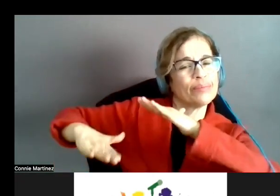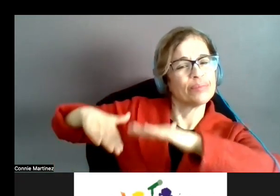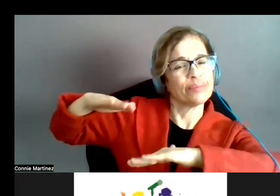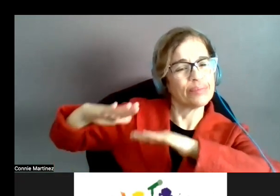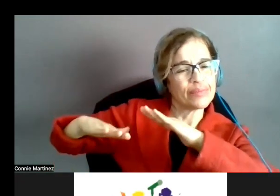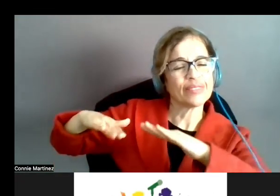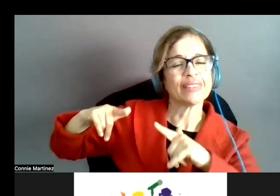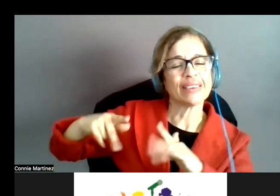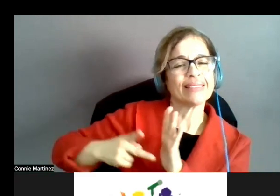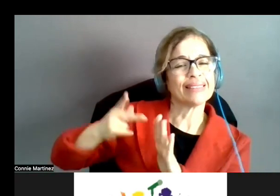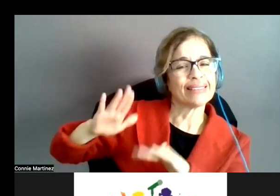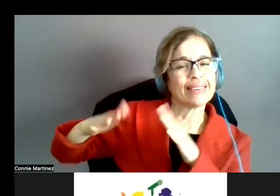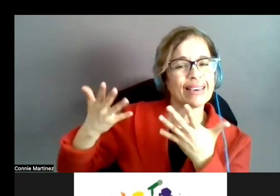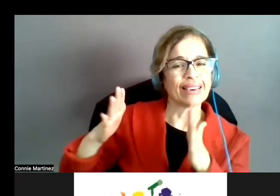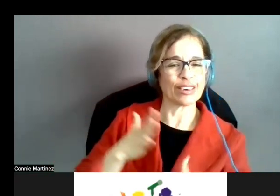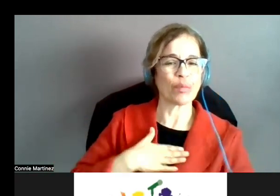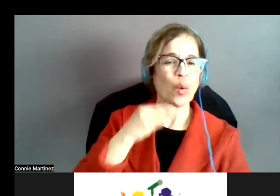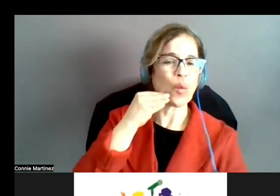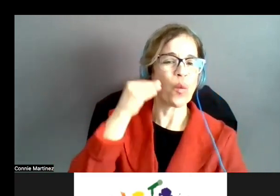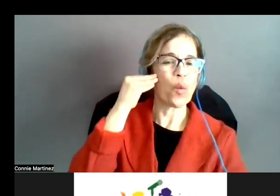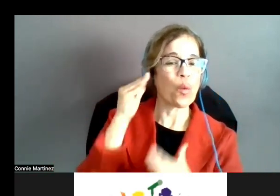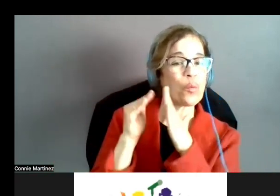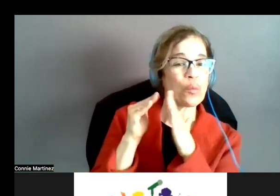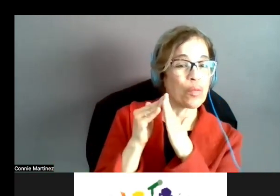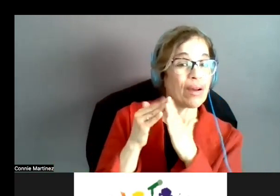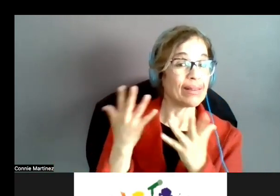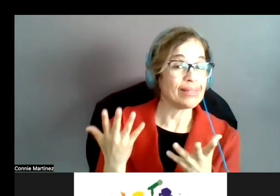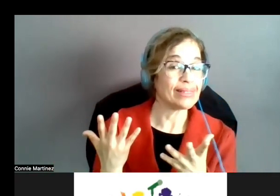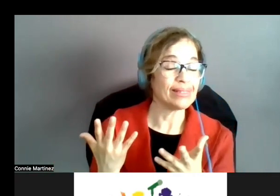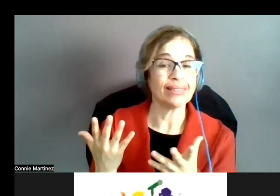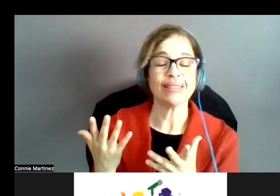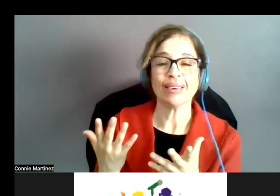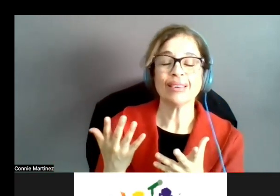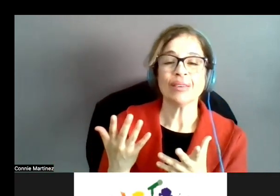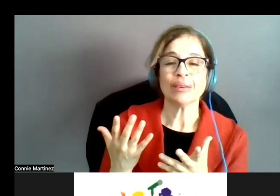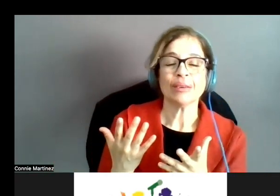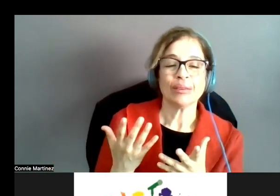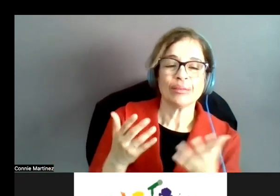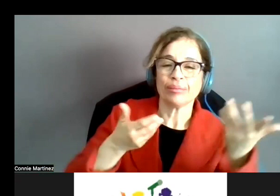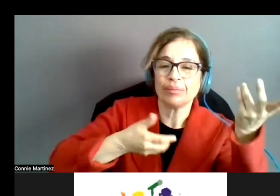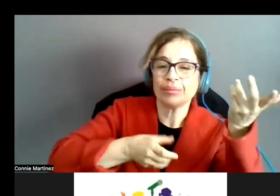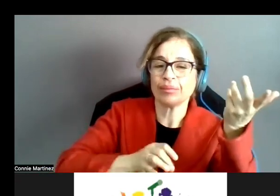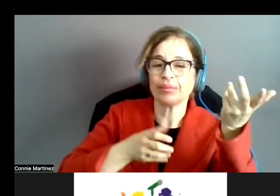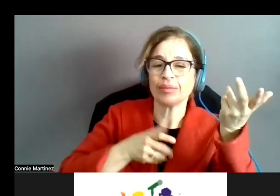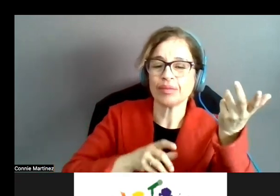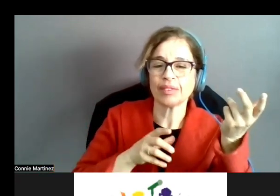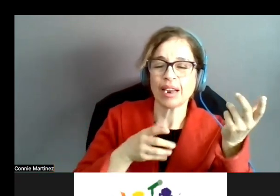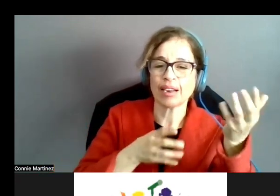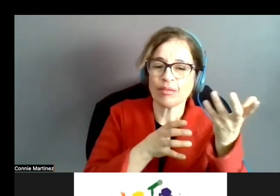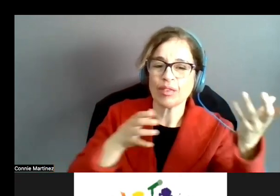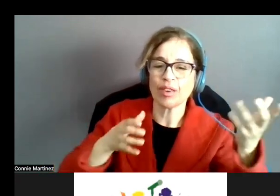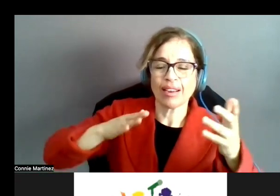the way that this type of drumming is done in my hometown. It has evolved, So the guitars and bass guitars,